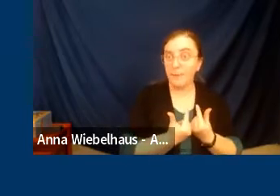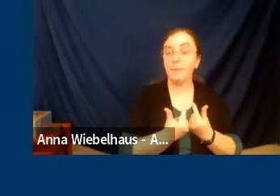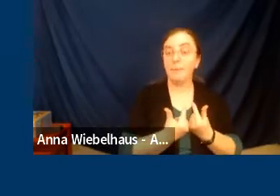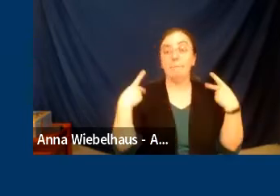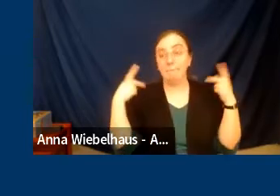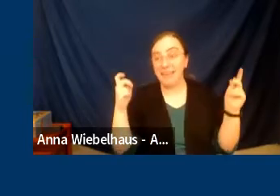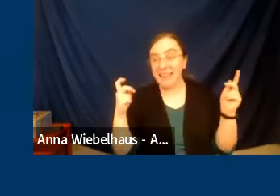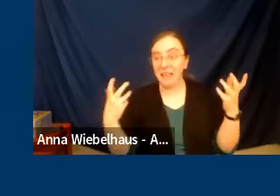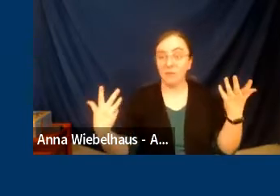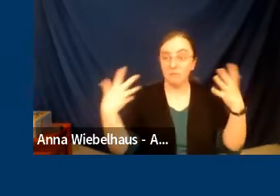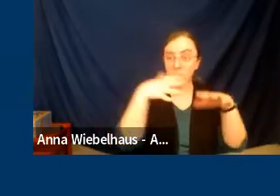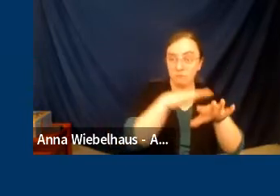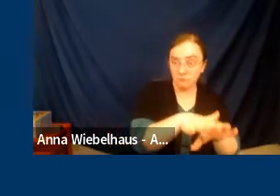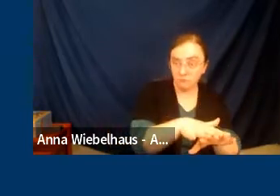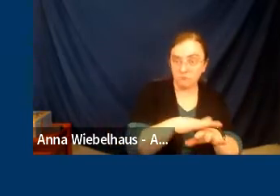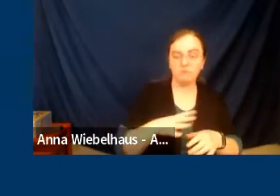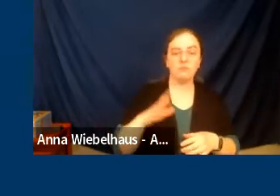afternoon.